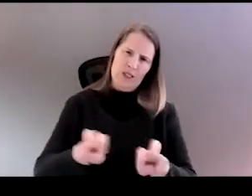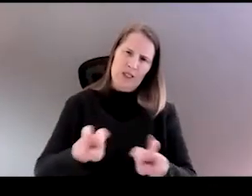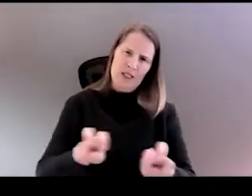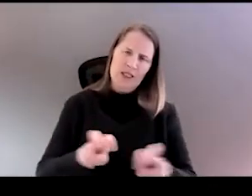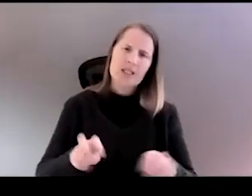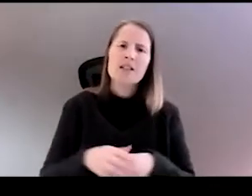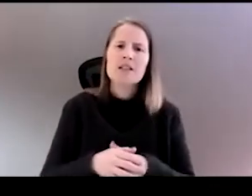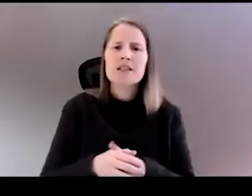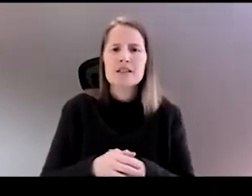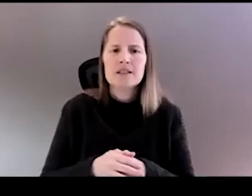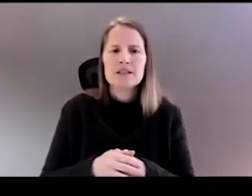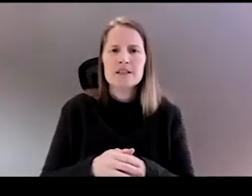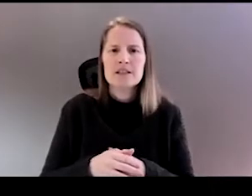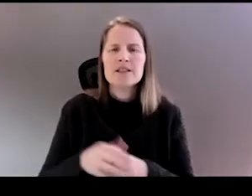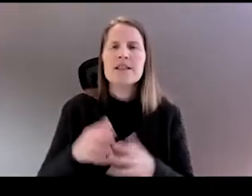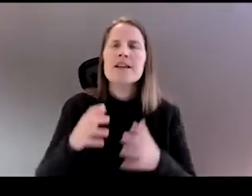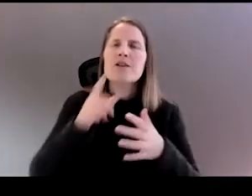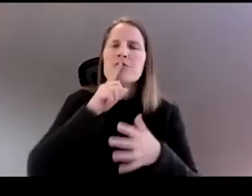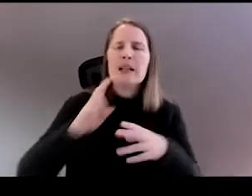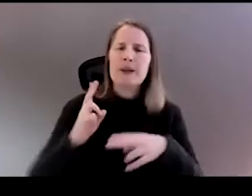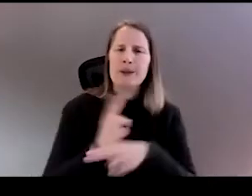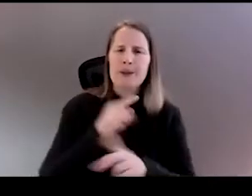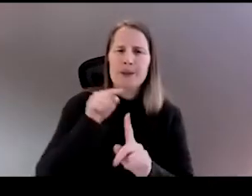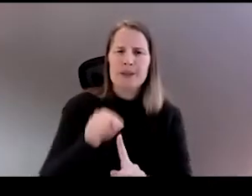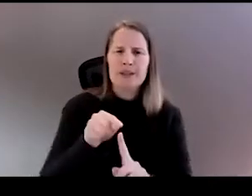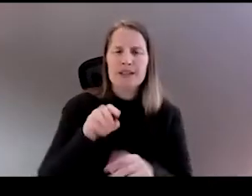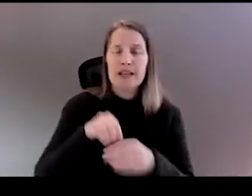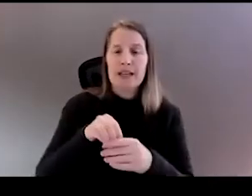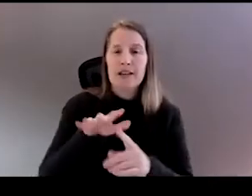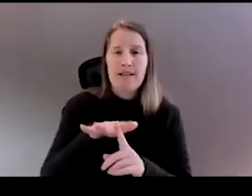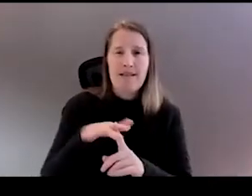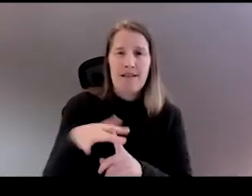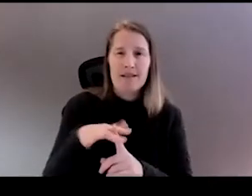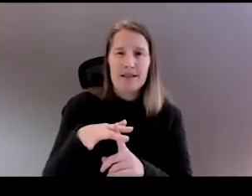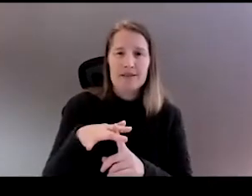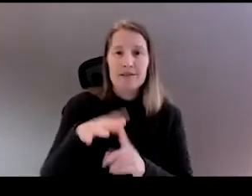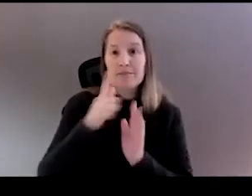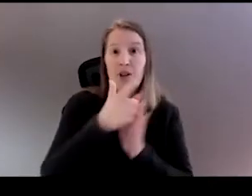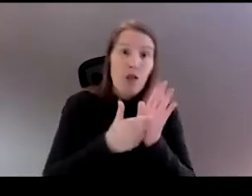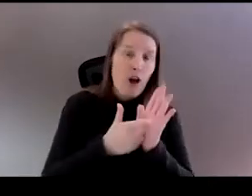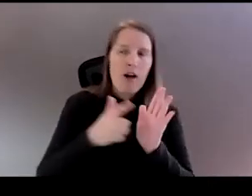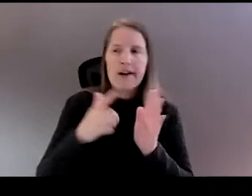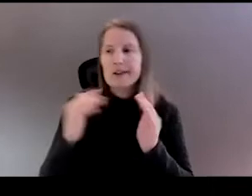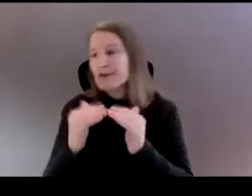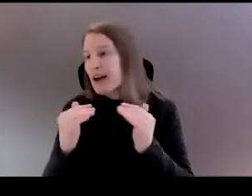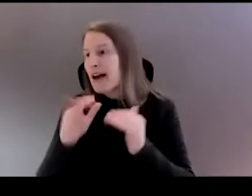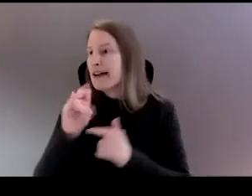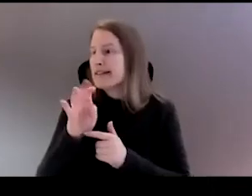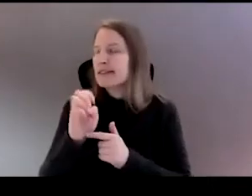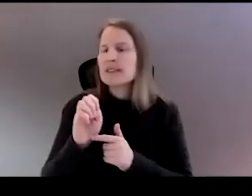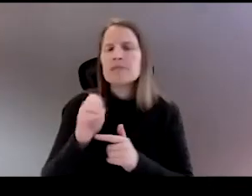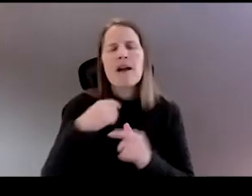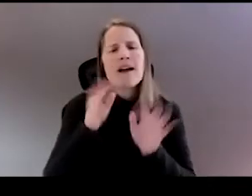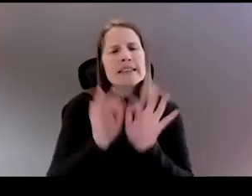primarily used in the context of law and justice. It also has a significant origin